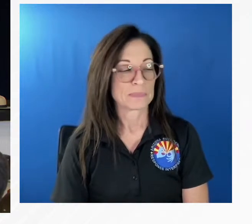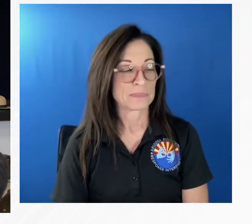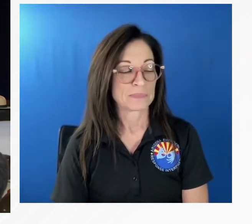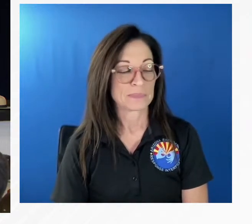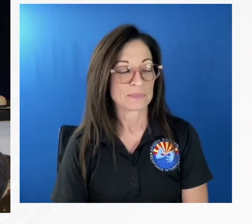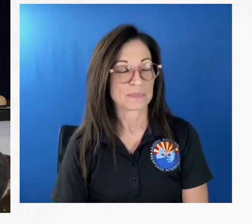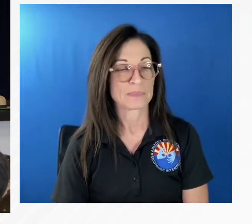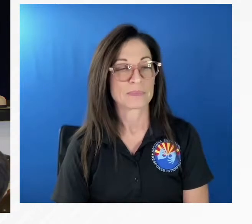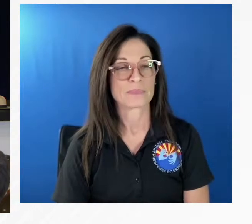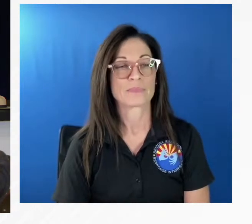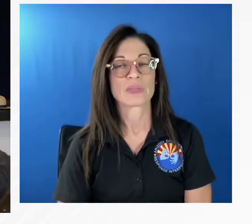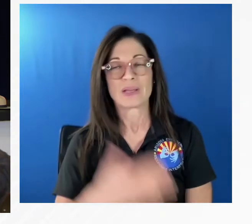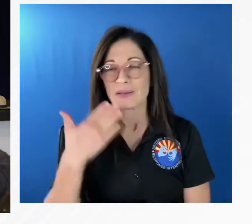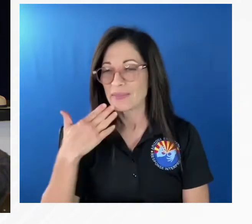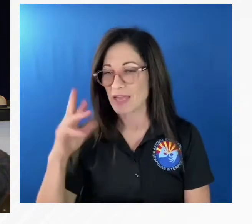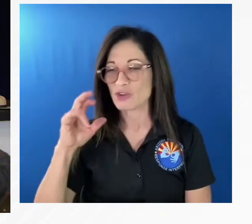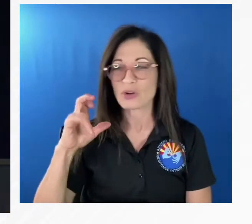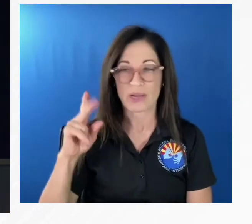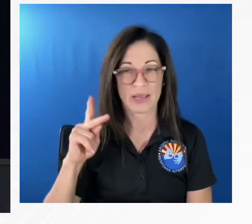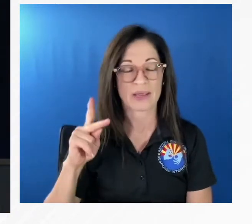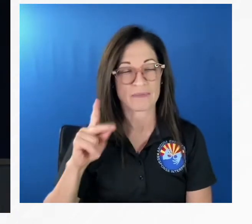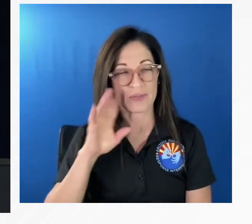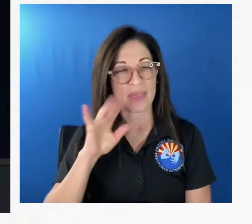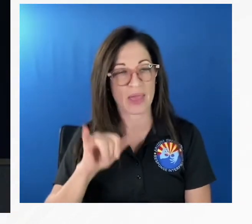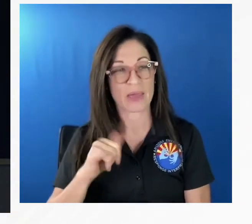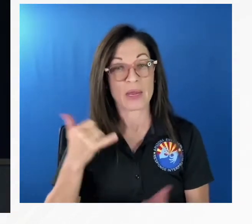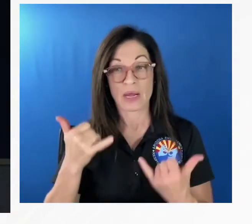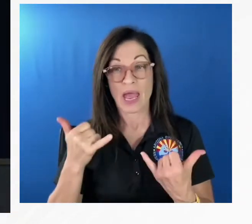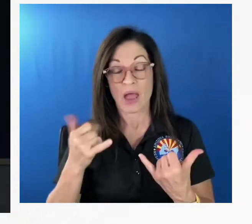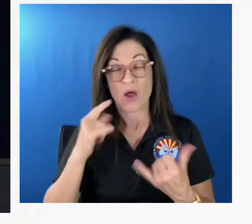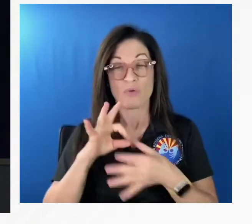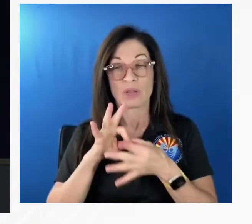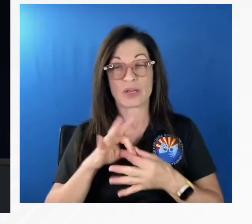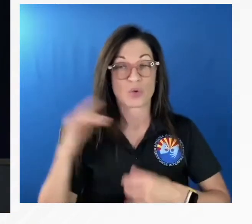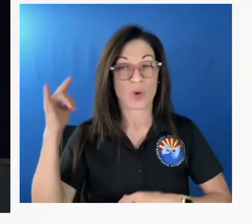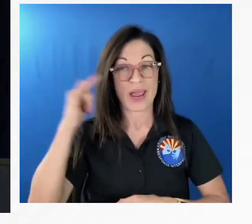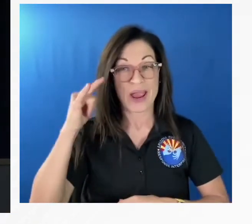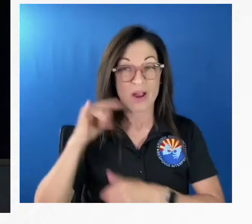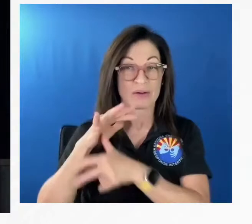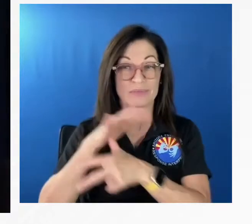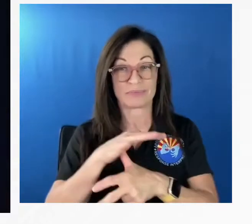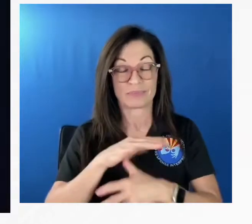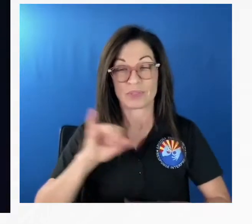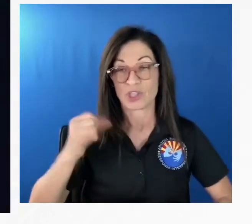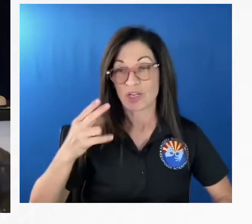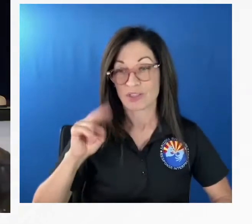Yeah, Rick, thank you for that update. And now with an update on air operations, John Crotty.